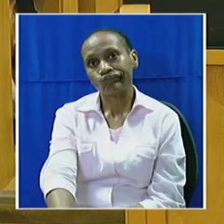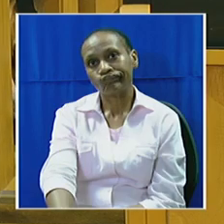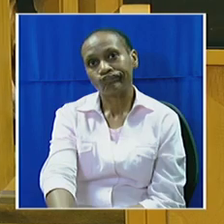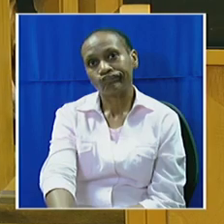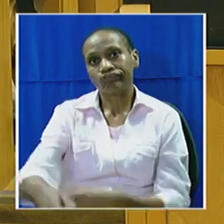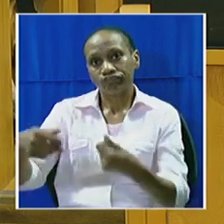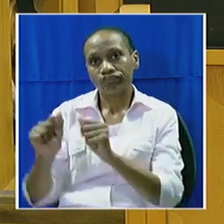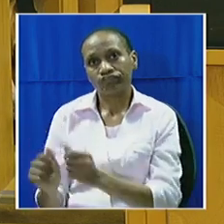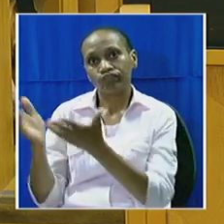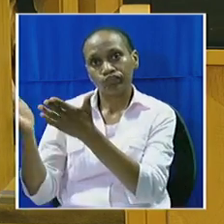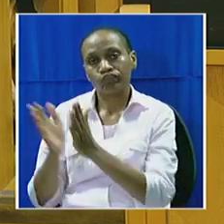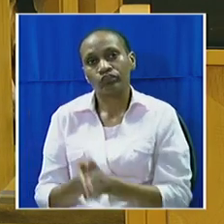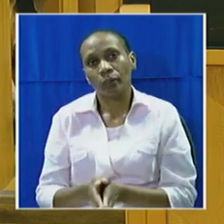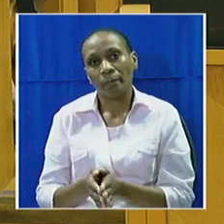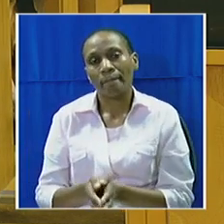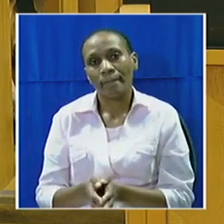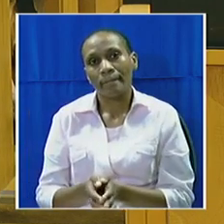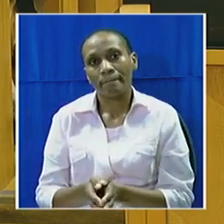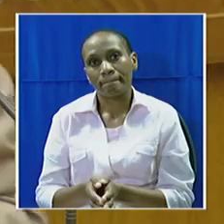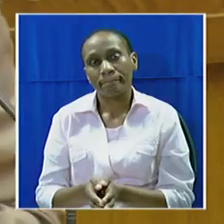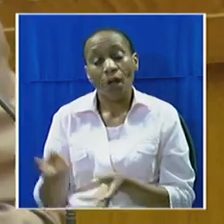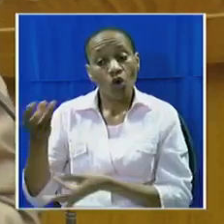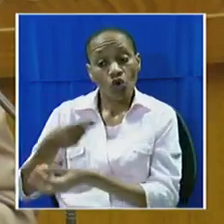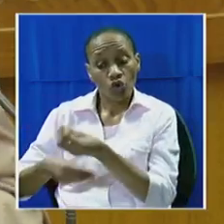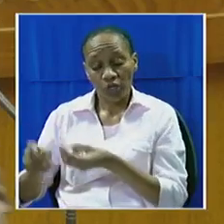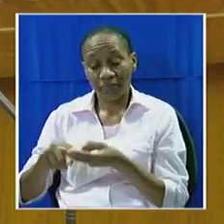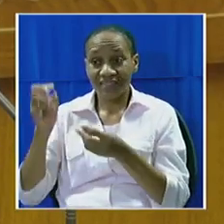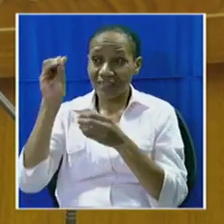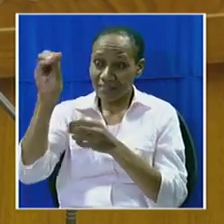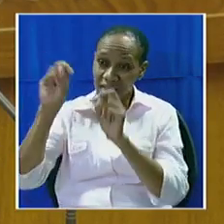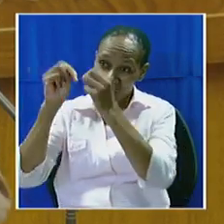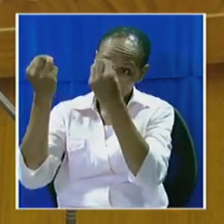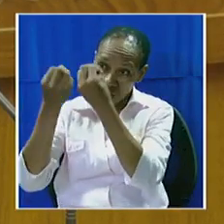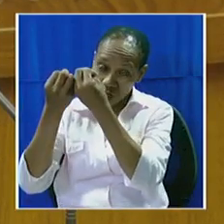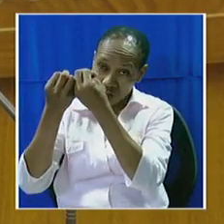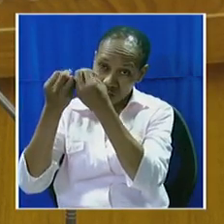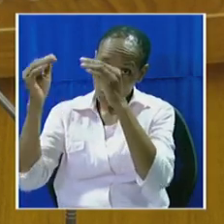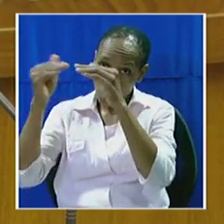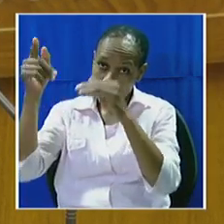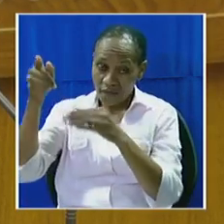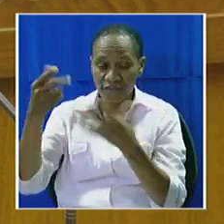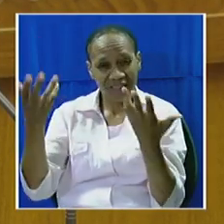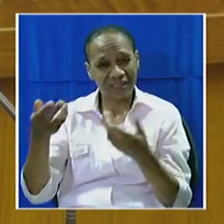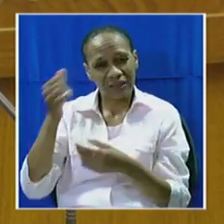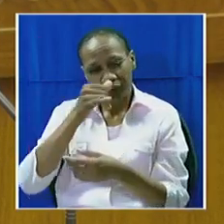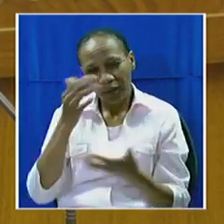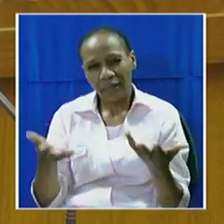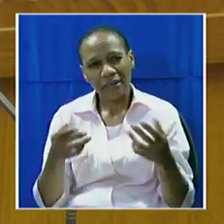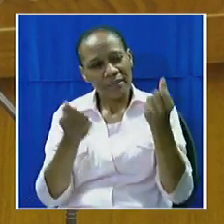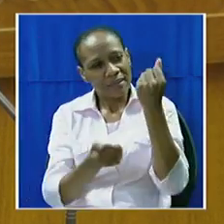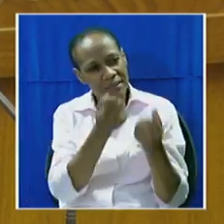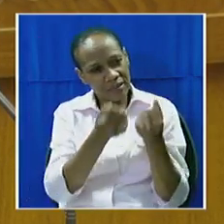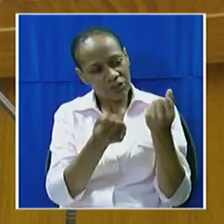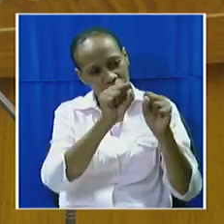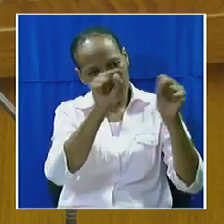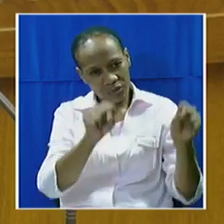Honorable Chair, while corruption at national departments, state-owned entities and in the criminal justice system has hogged the